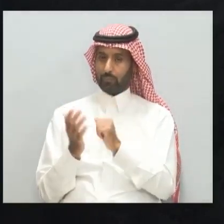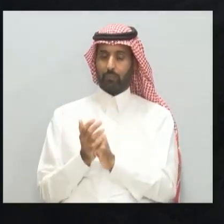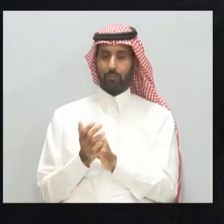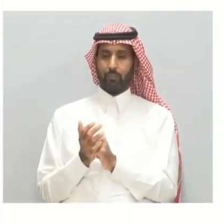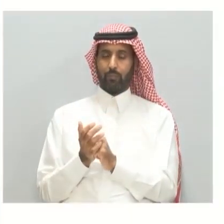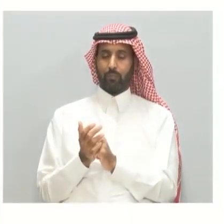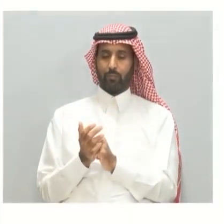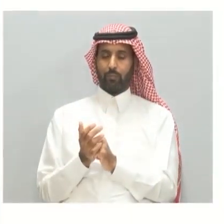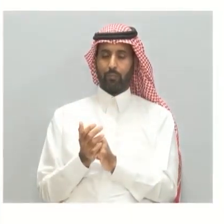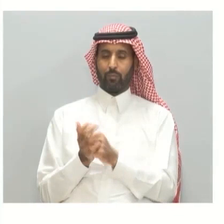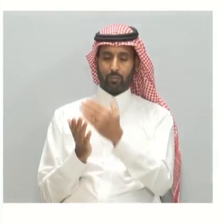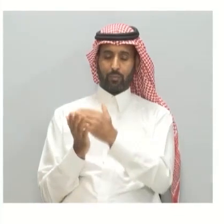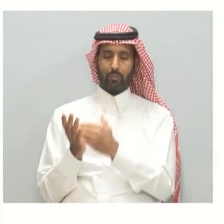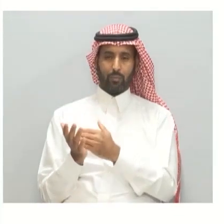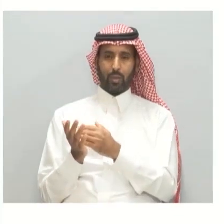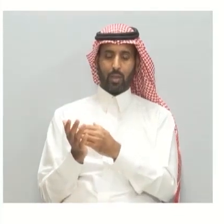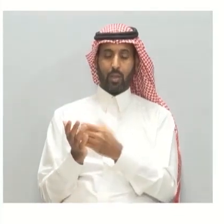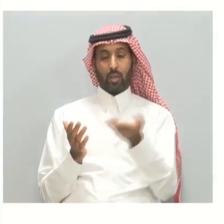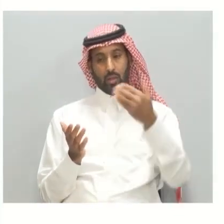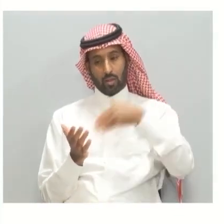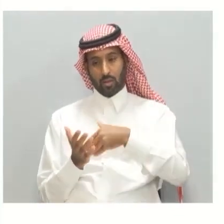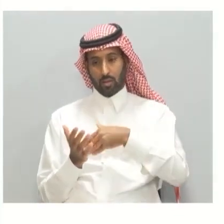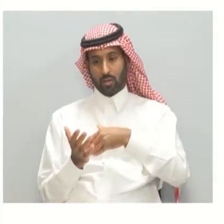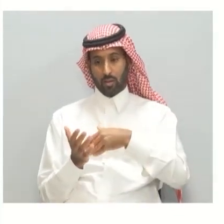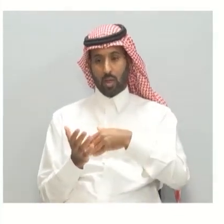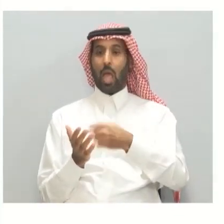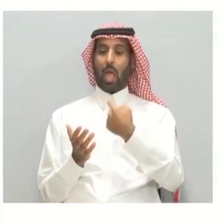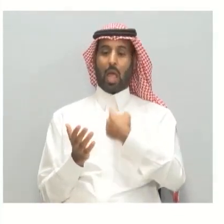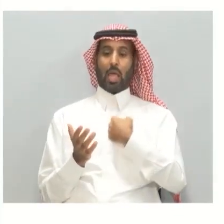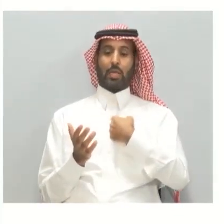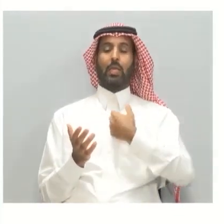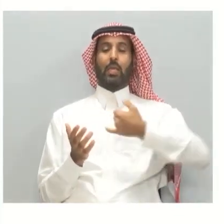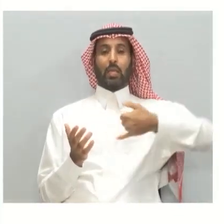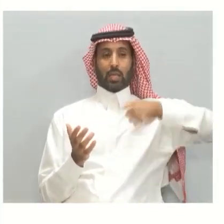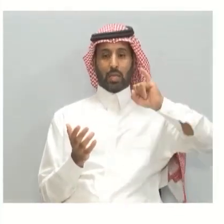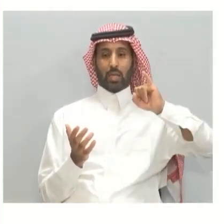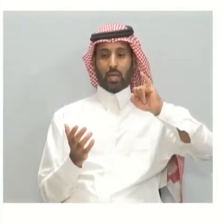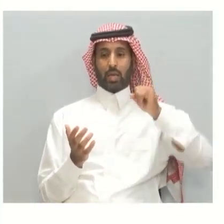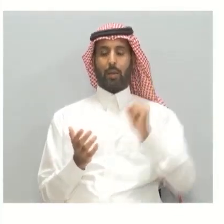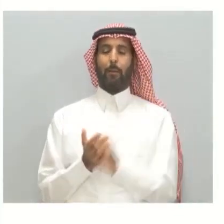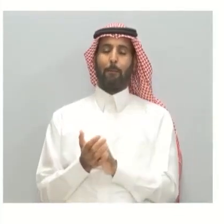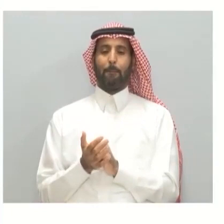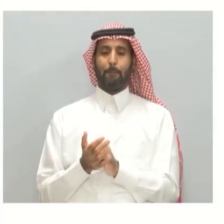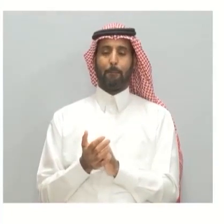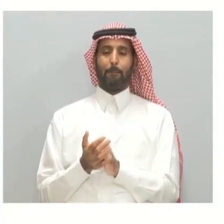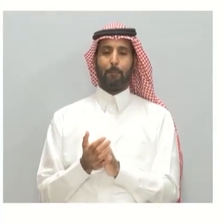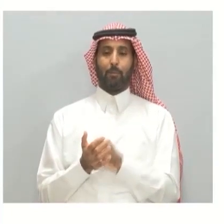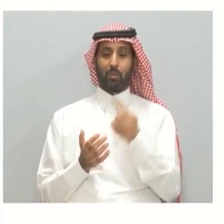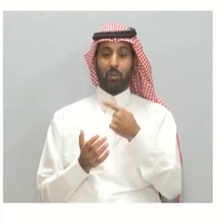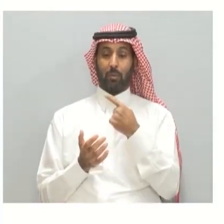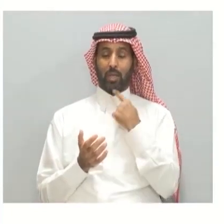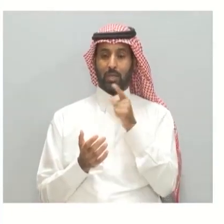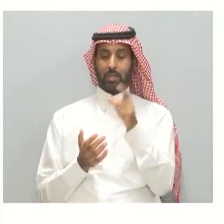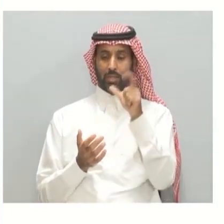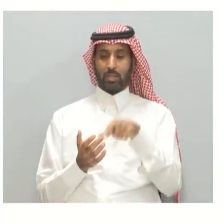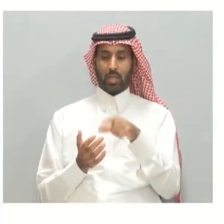Let's see the answer together here. Again, it's I because he was talking about himself.